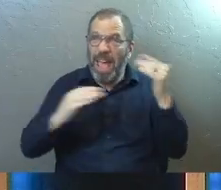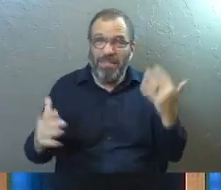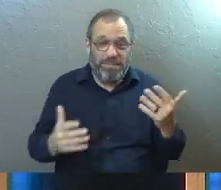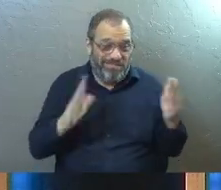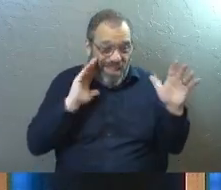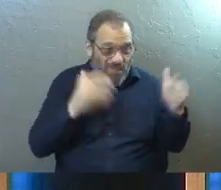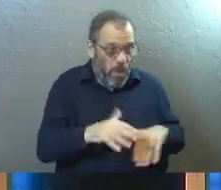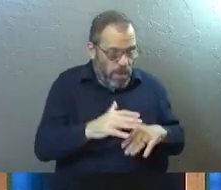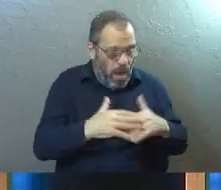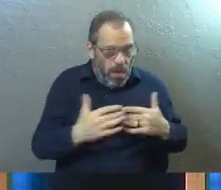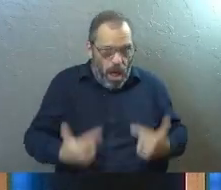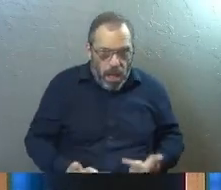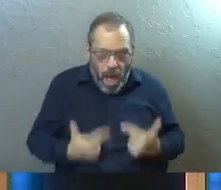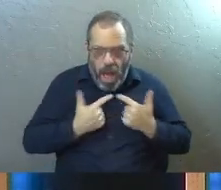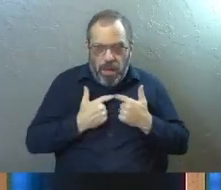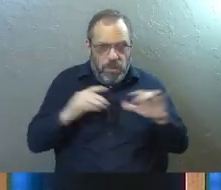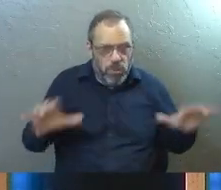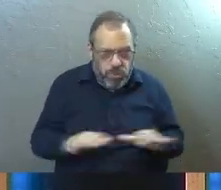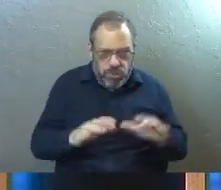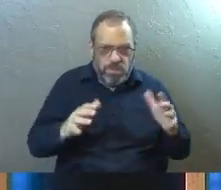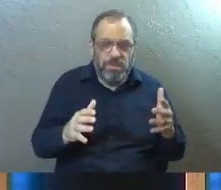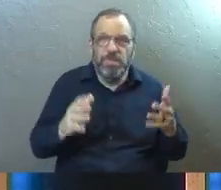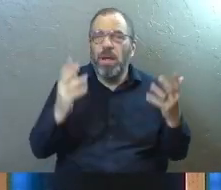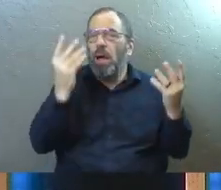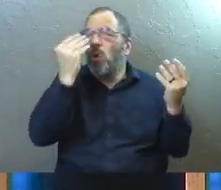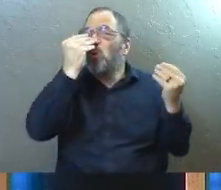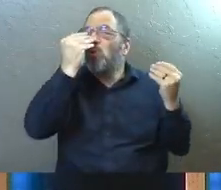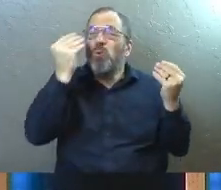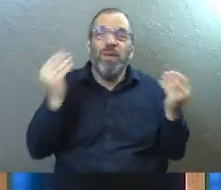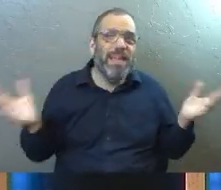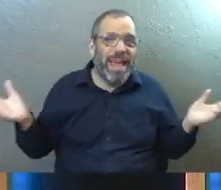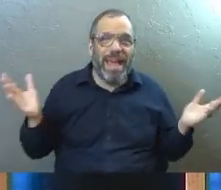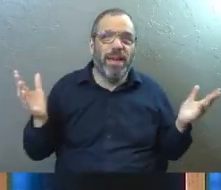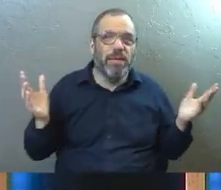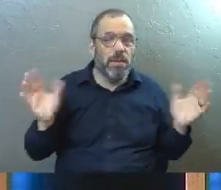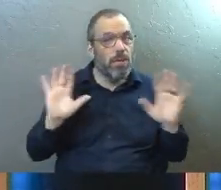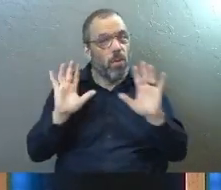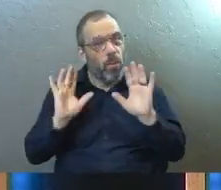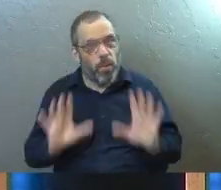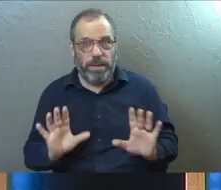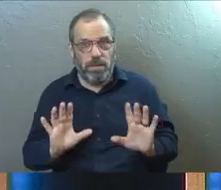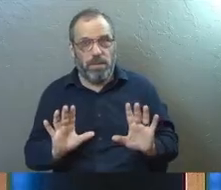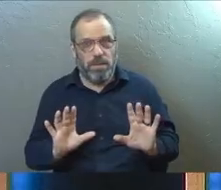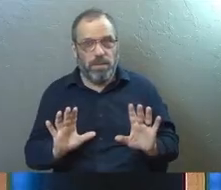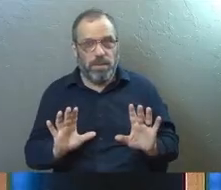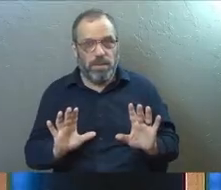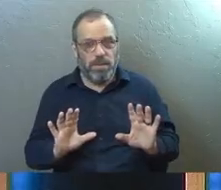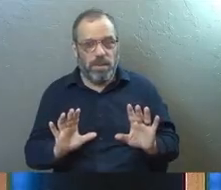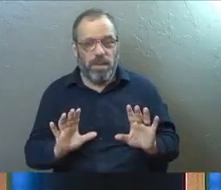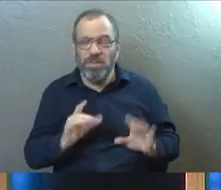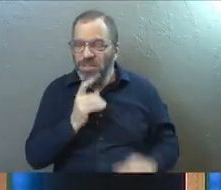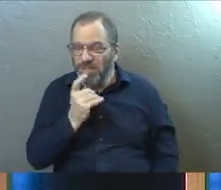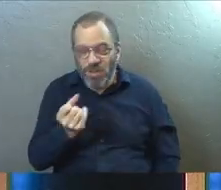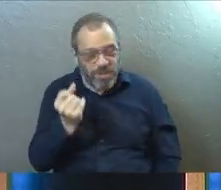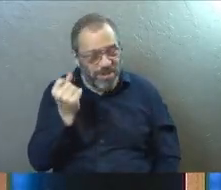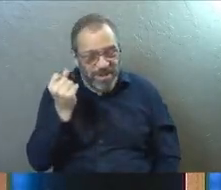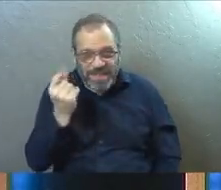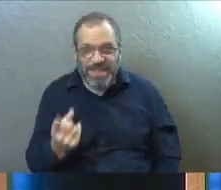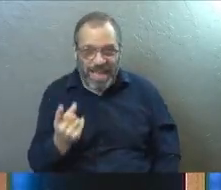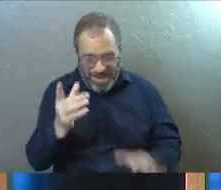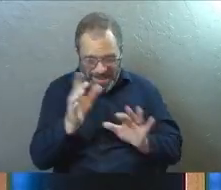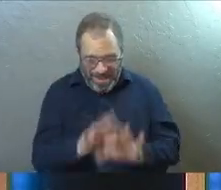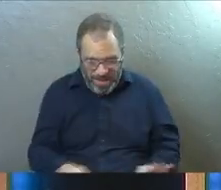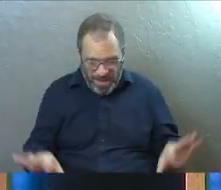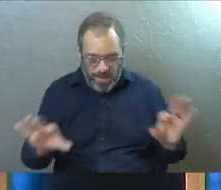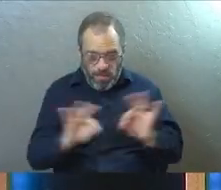Why should I focus so much on this or care so much about this? Here's the ultimate issue, is that we often fail to see the significance and